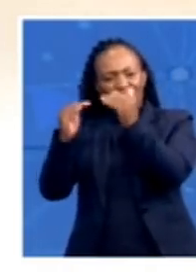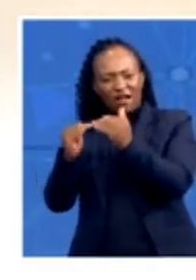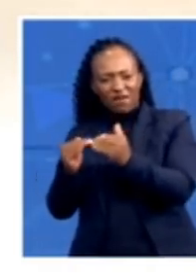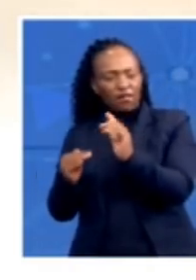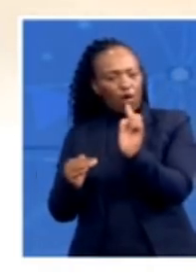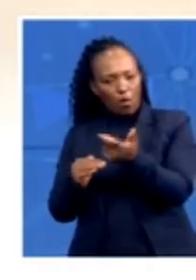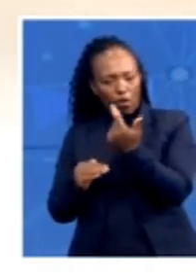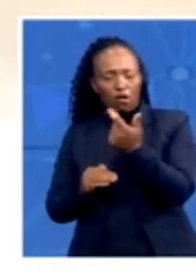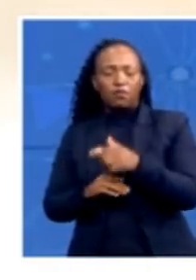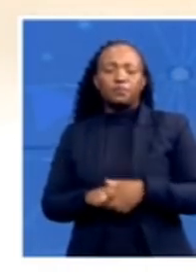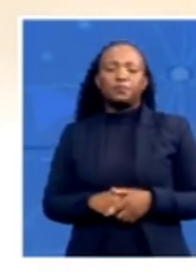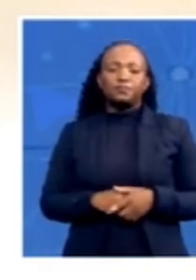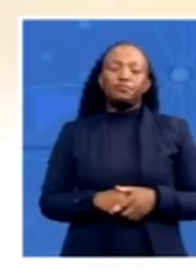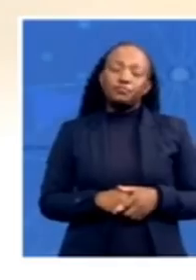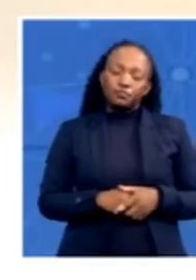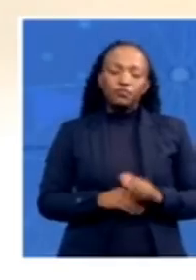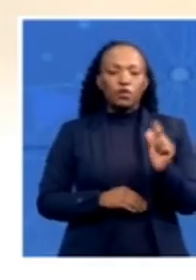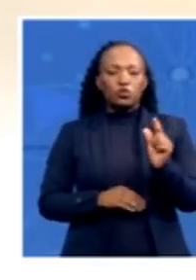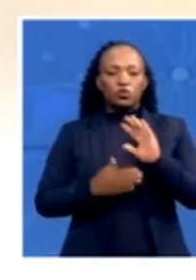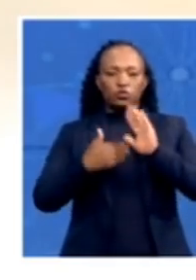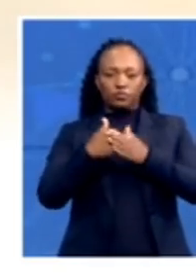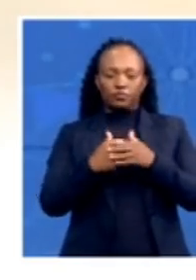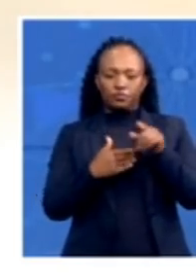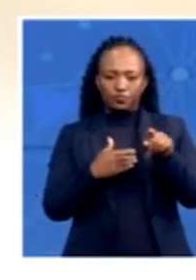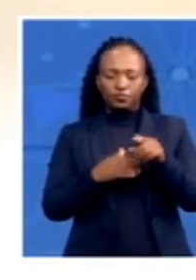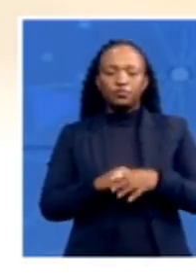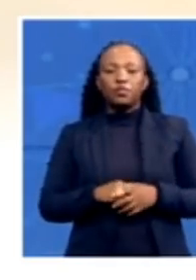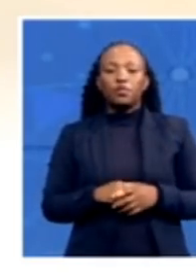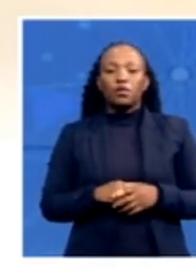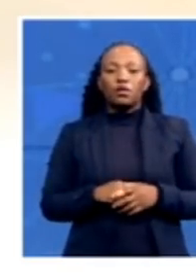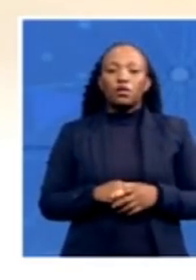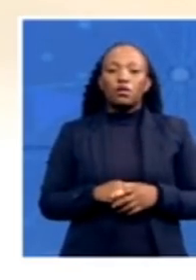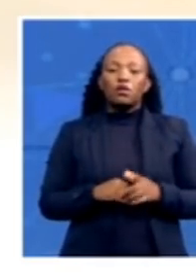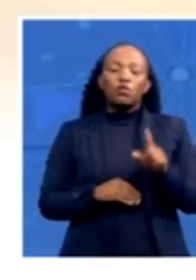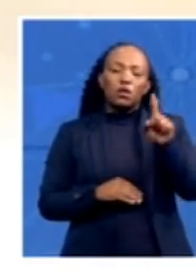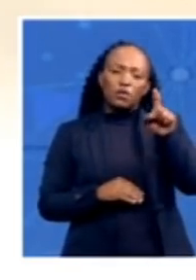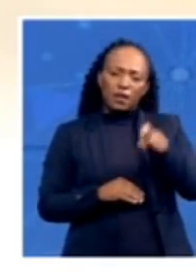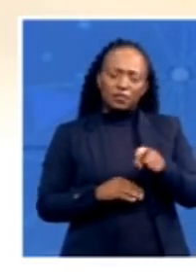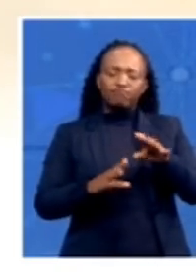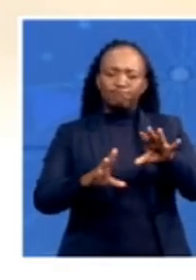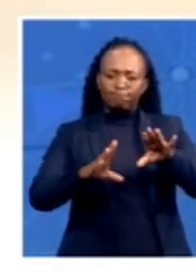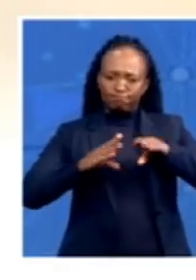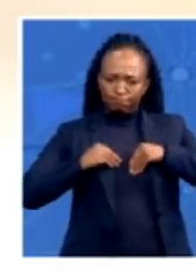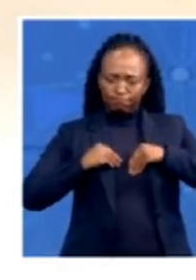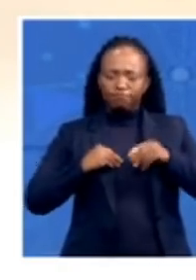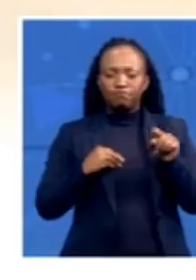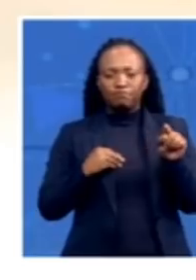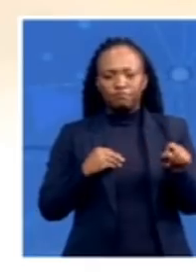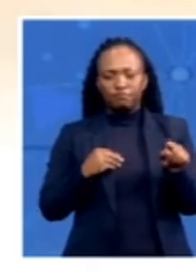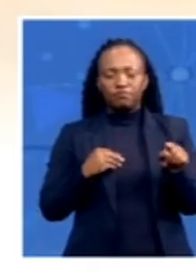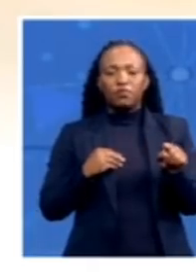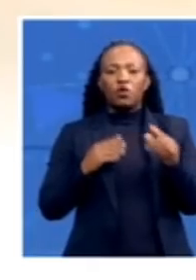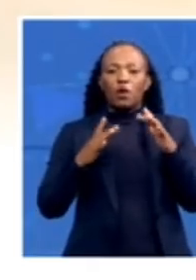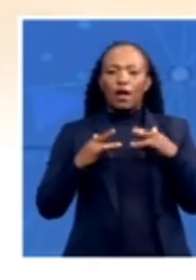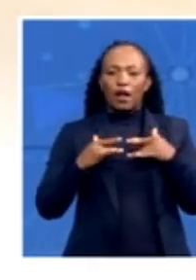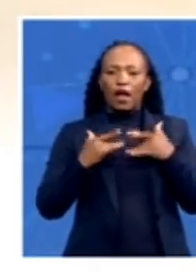is to say we need to recognize that the sanctity of life is paramount